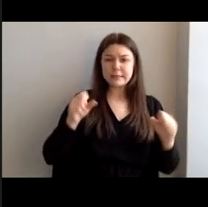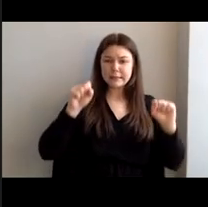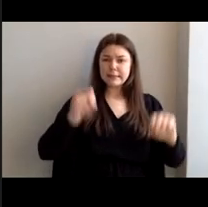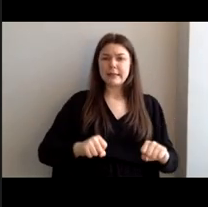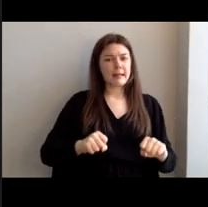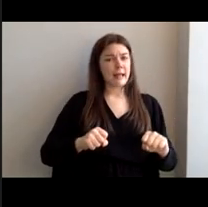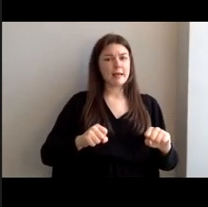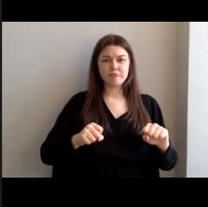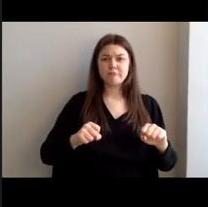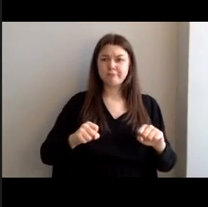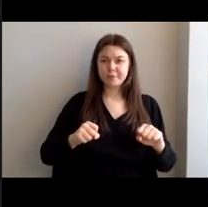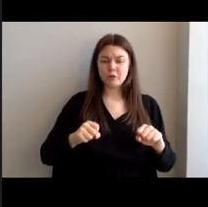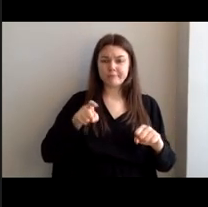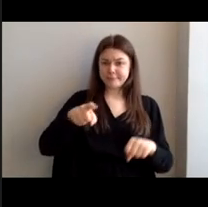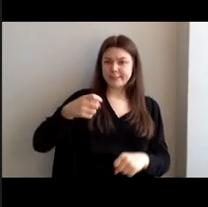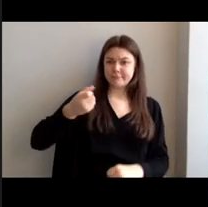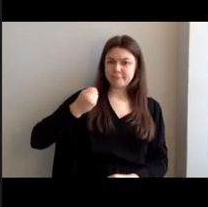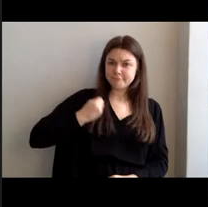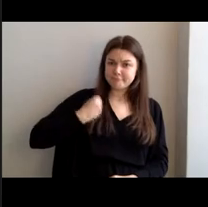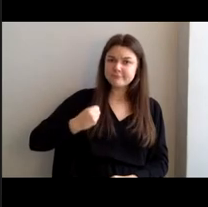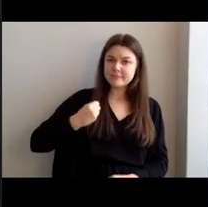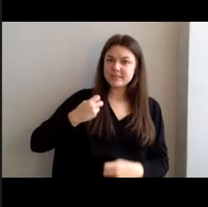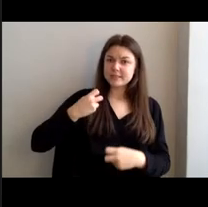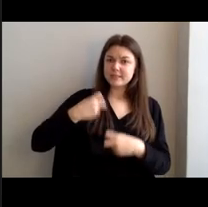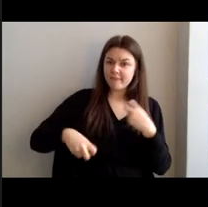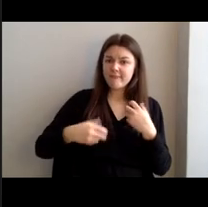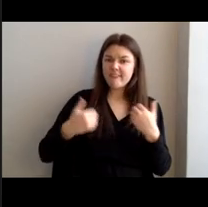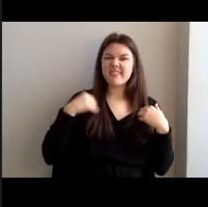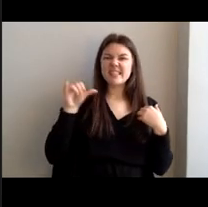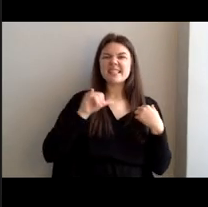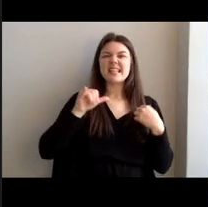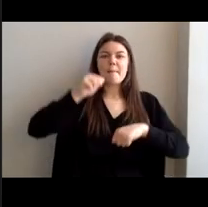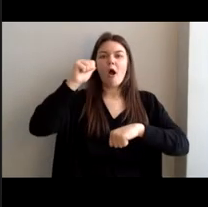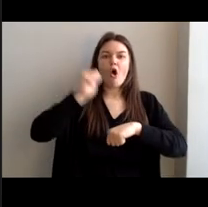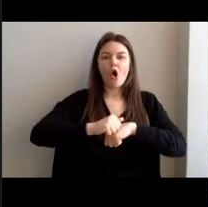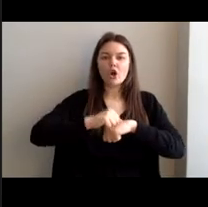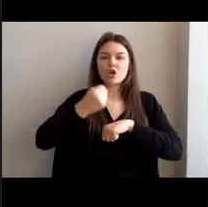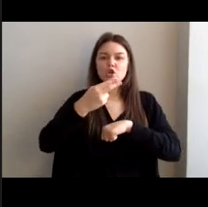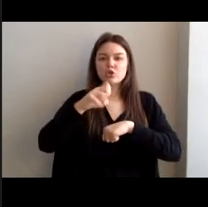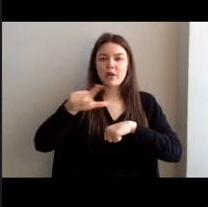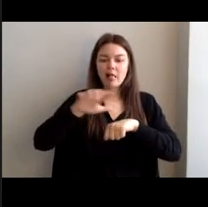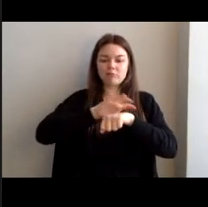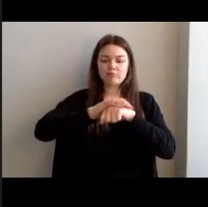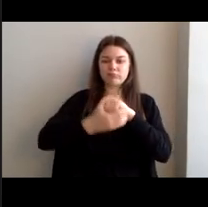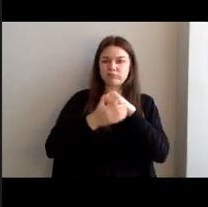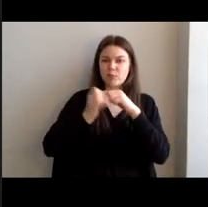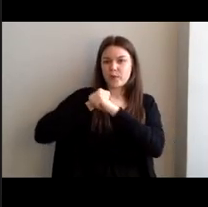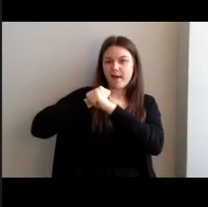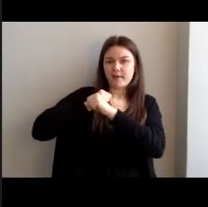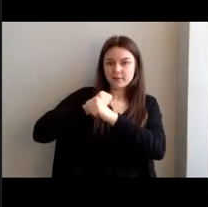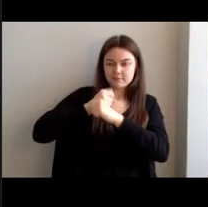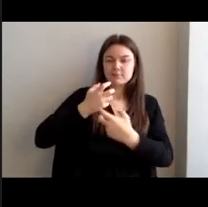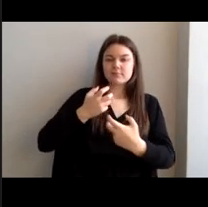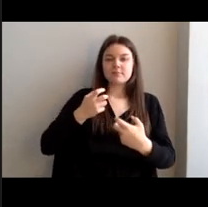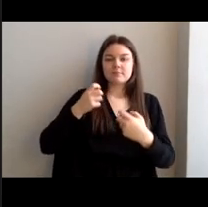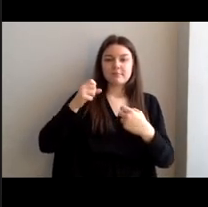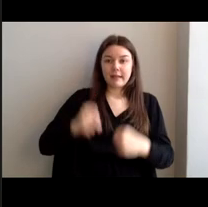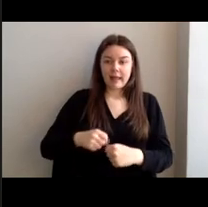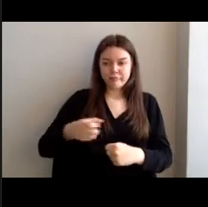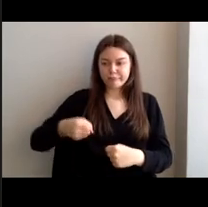abuse because they have that same hard outer shell that the lobsters have that Brianna mentioned. They can sort of, you know, be abused